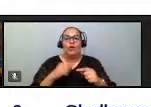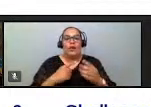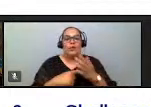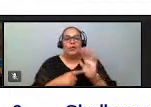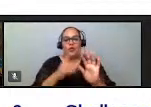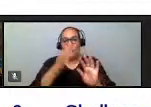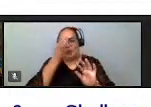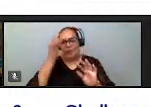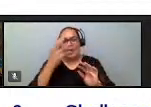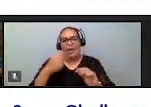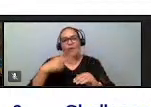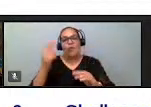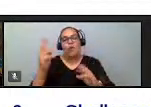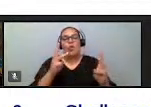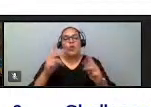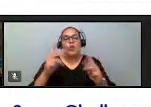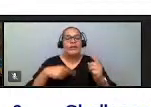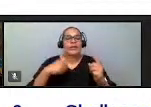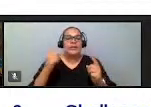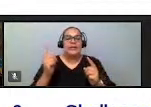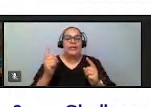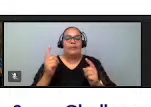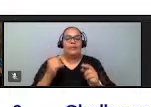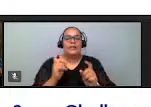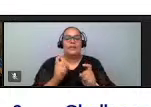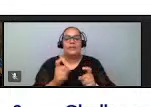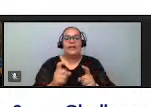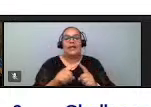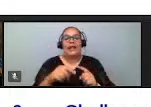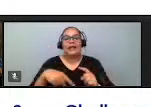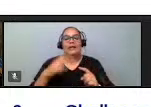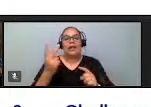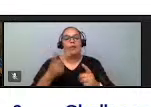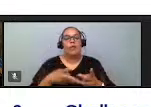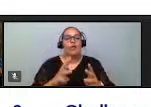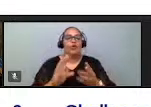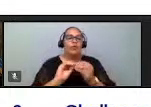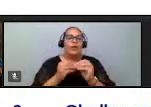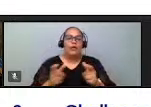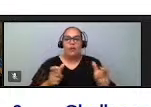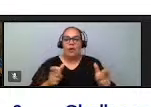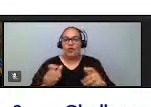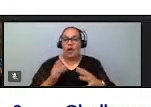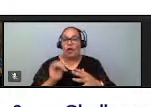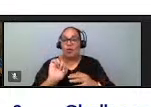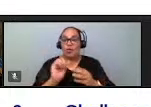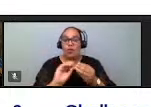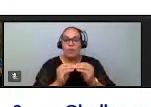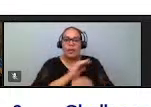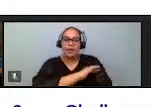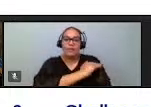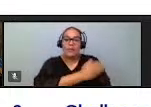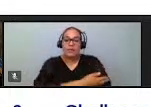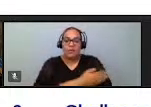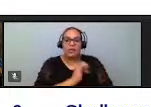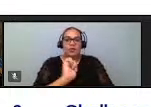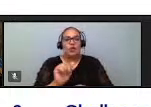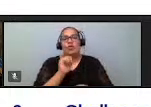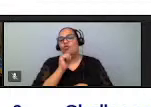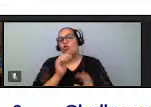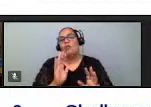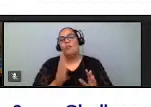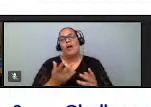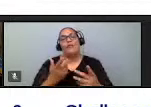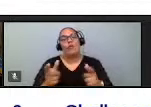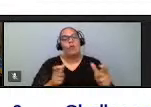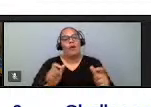we have the high wind speeds so it's almost a double wey to the production manager how do you create capacity not only